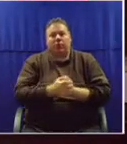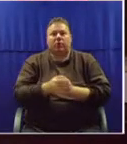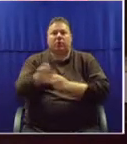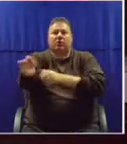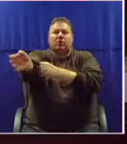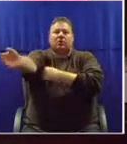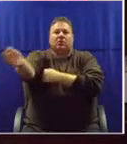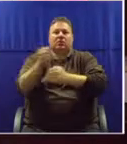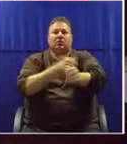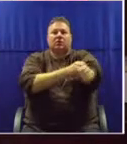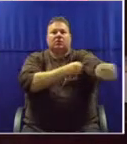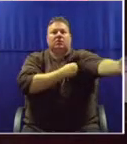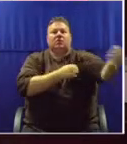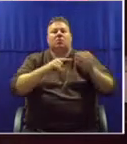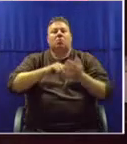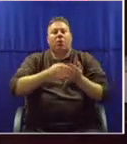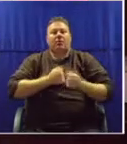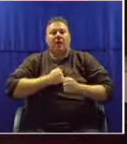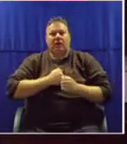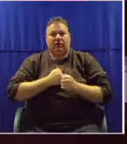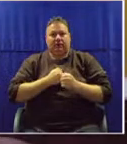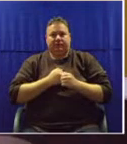And my point is to you,